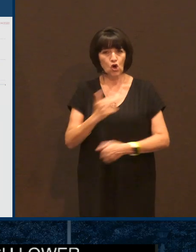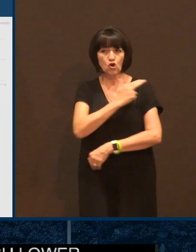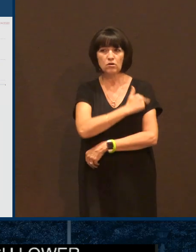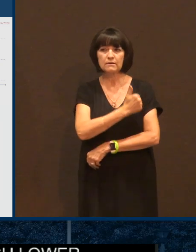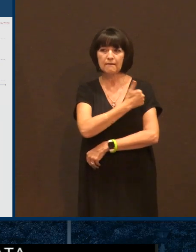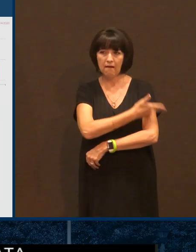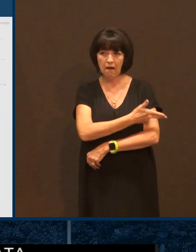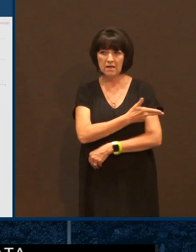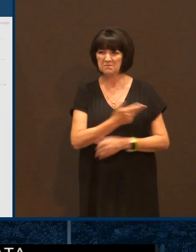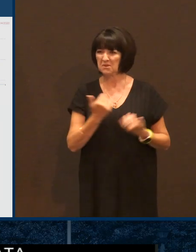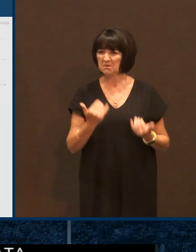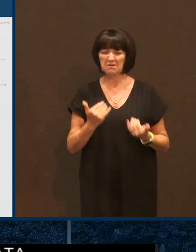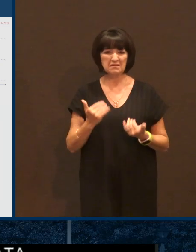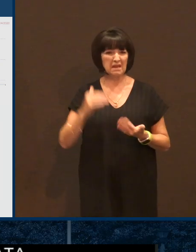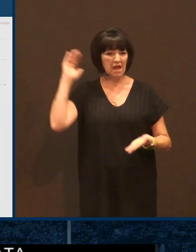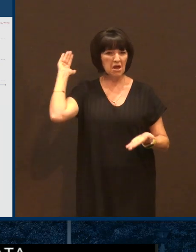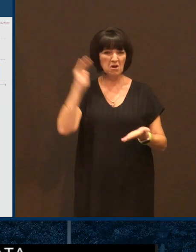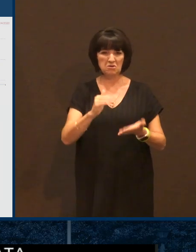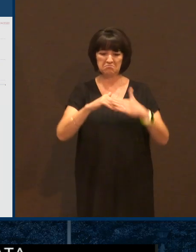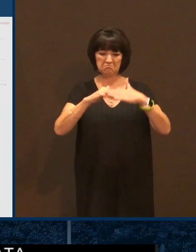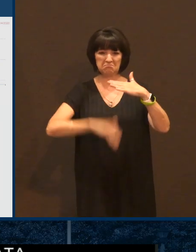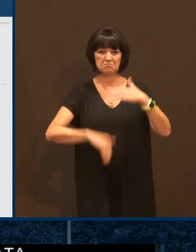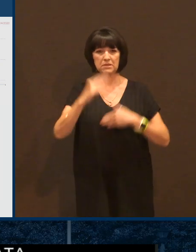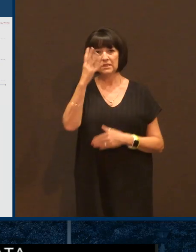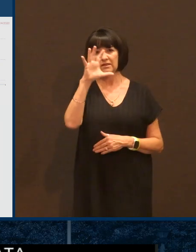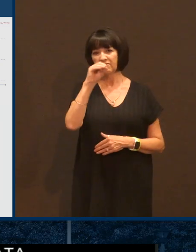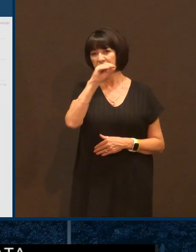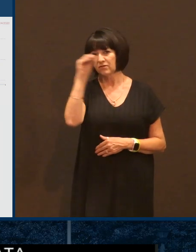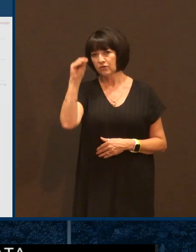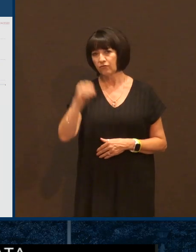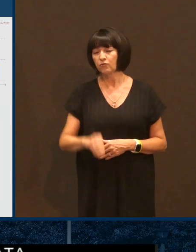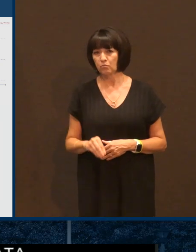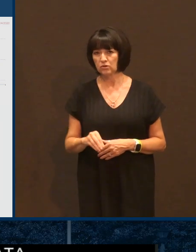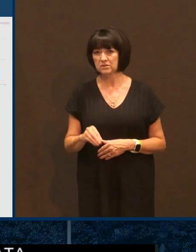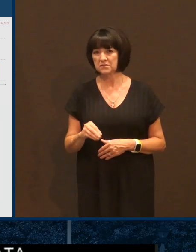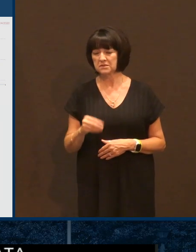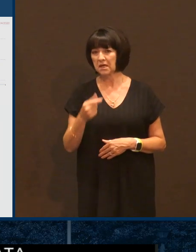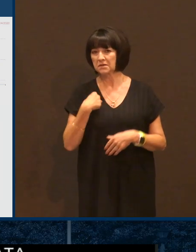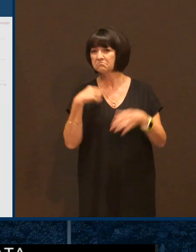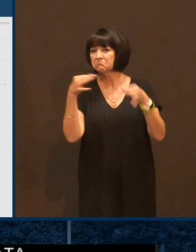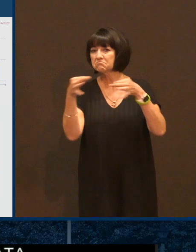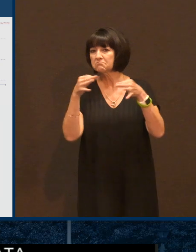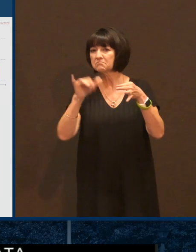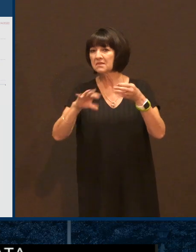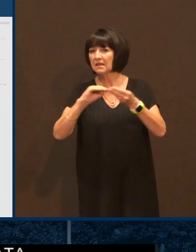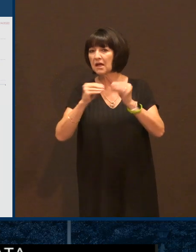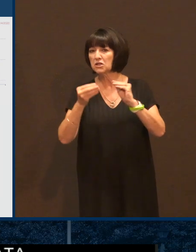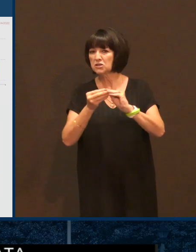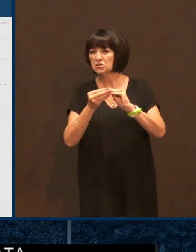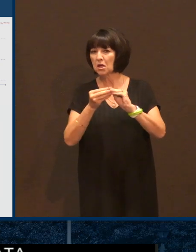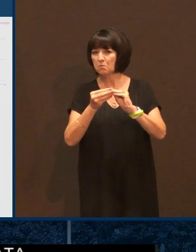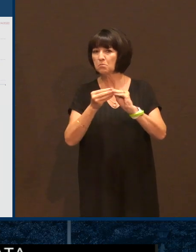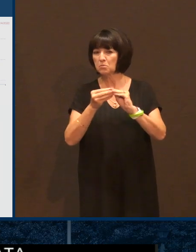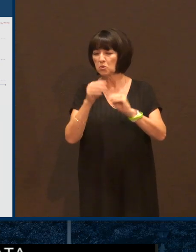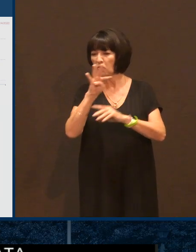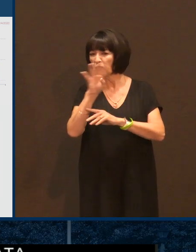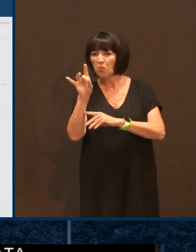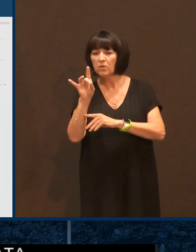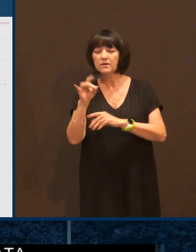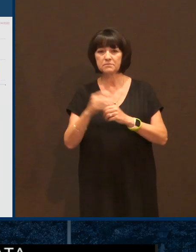flat, under 50% now, as I indicated a minute ago. The new hospitalizations tend to go up and